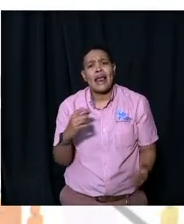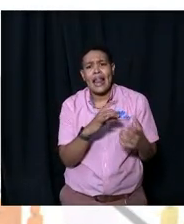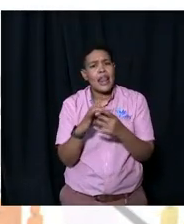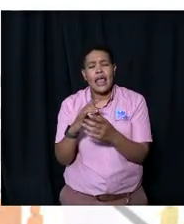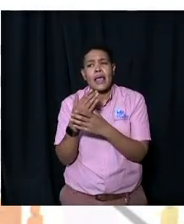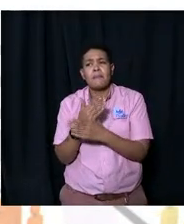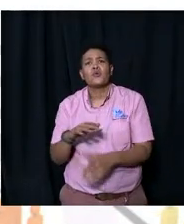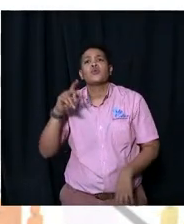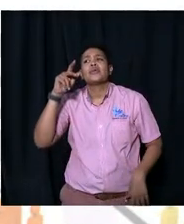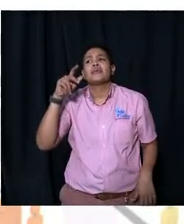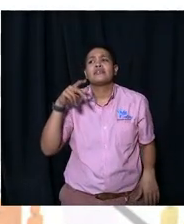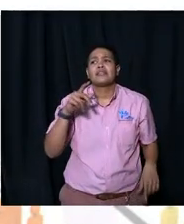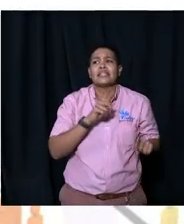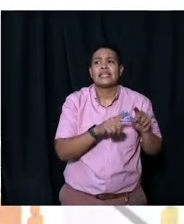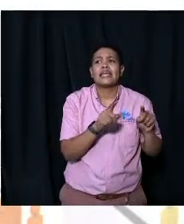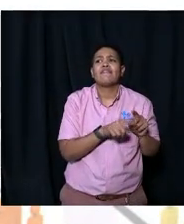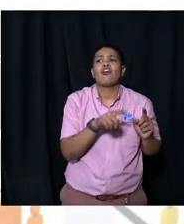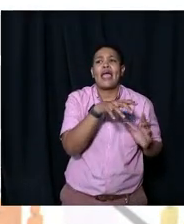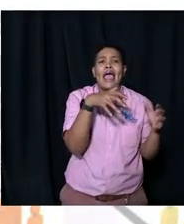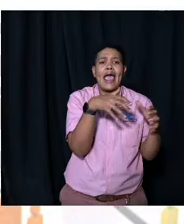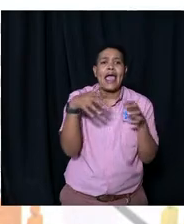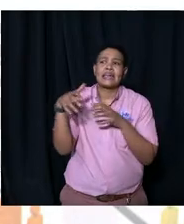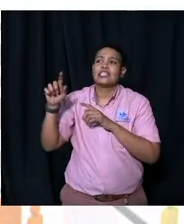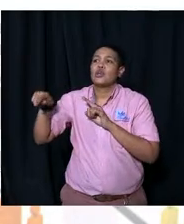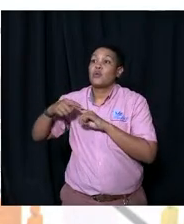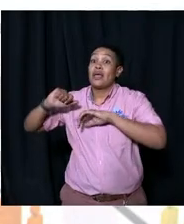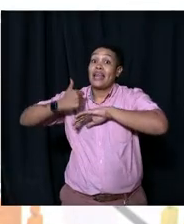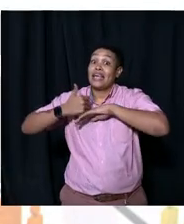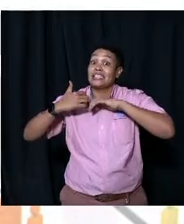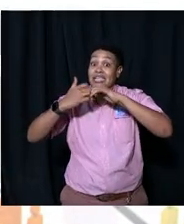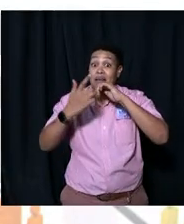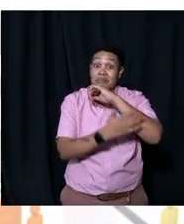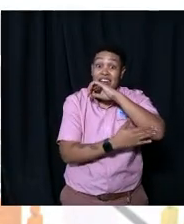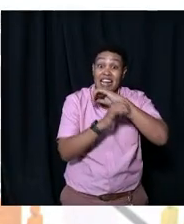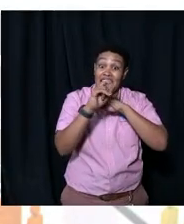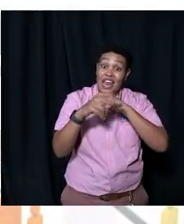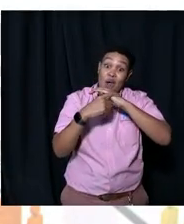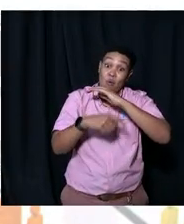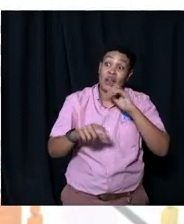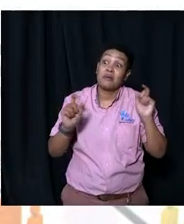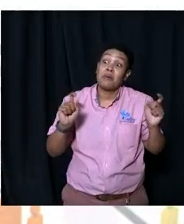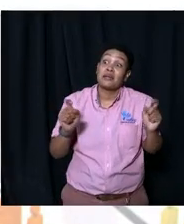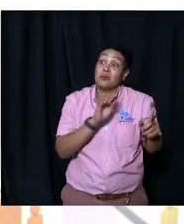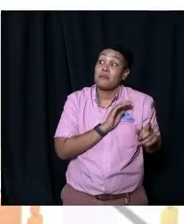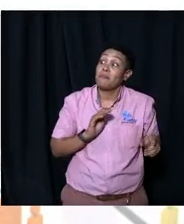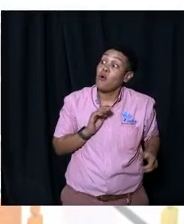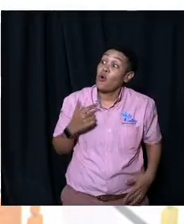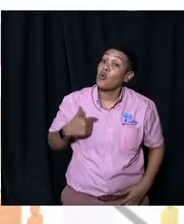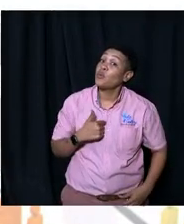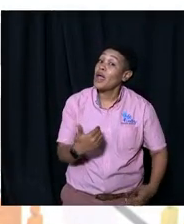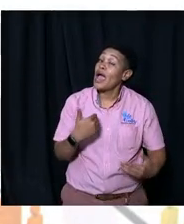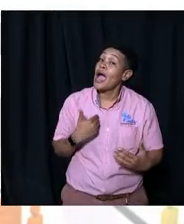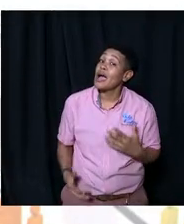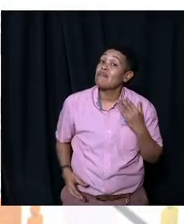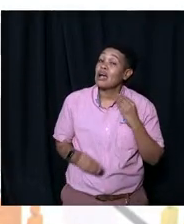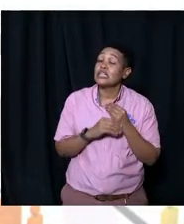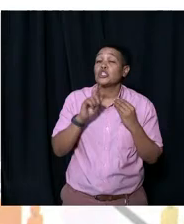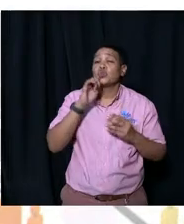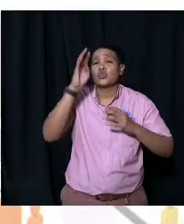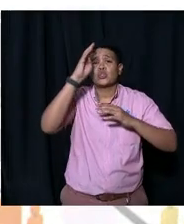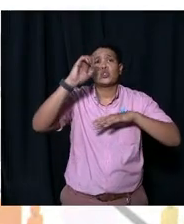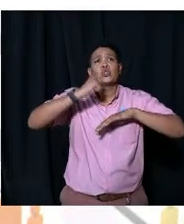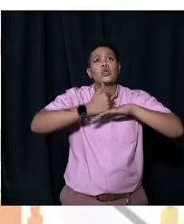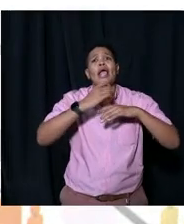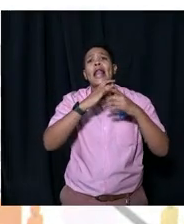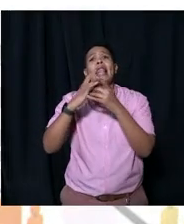between key entities. Of course, when we establish the National Air Quality Management Board, we also have though to create linkages